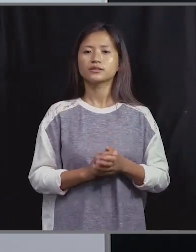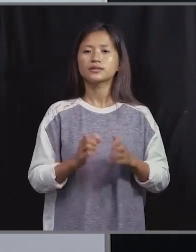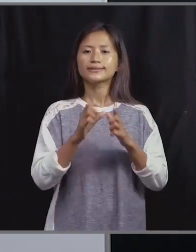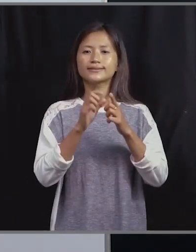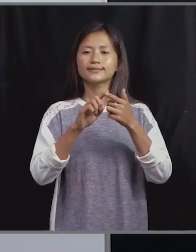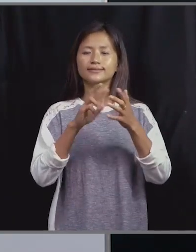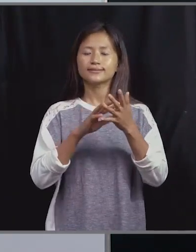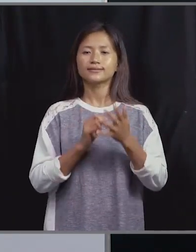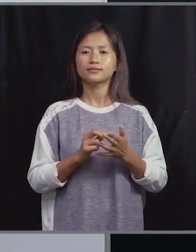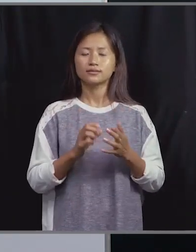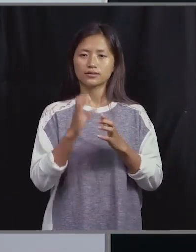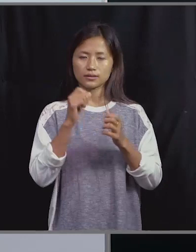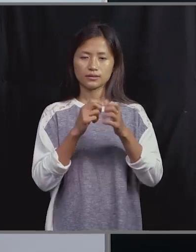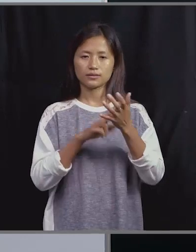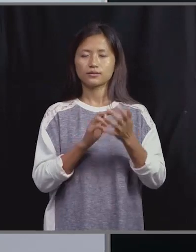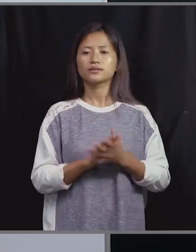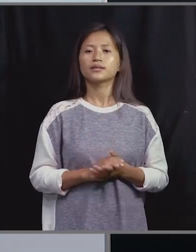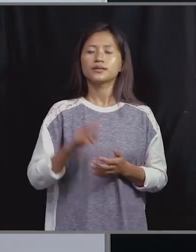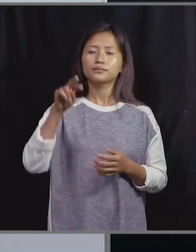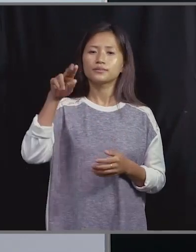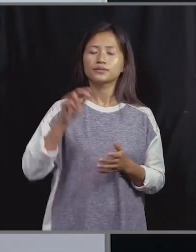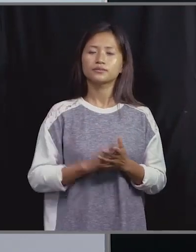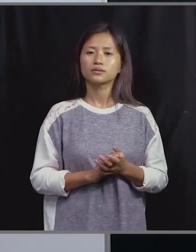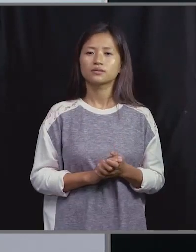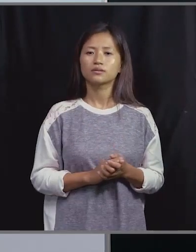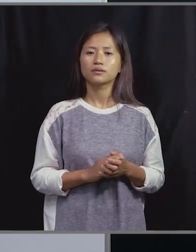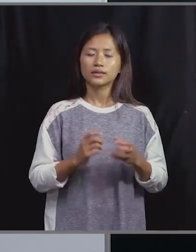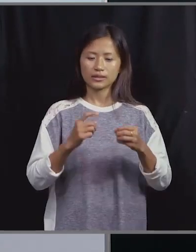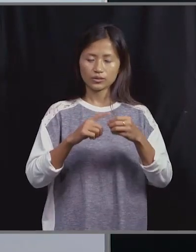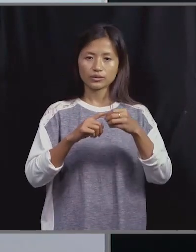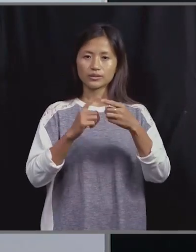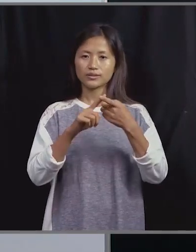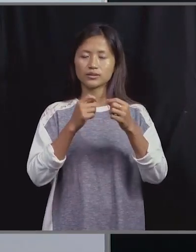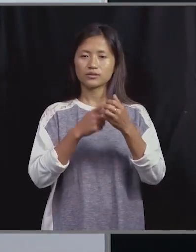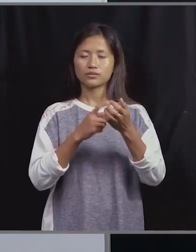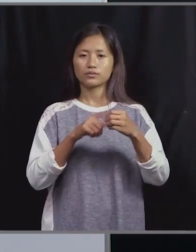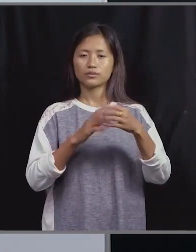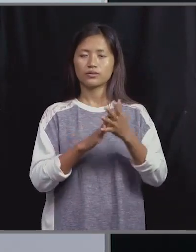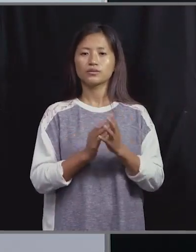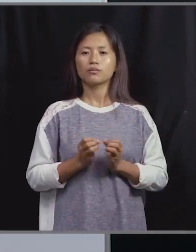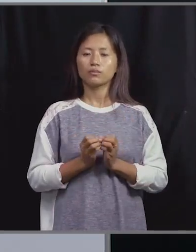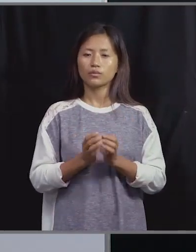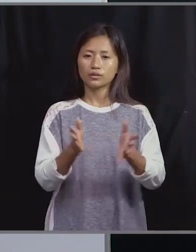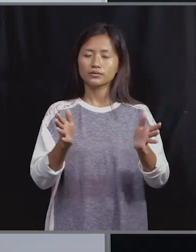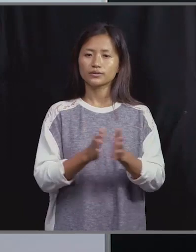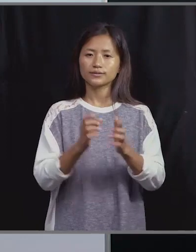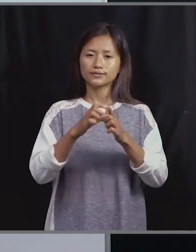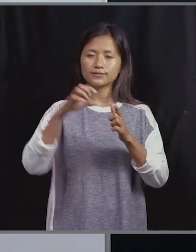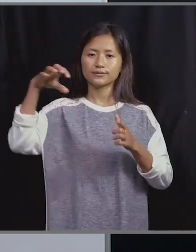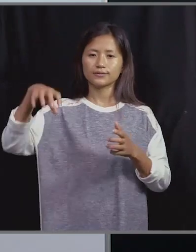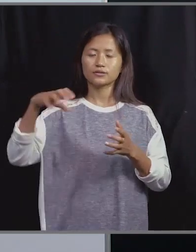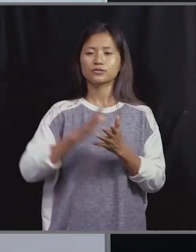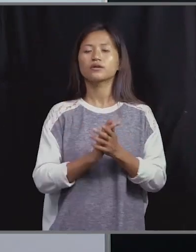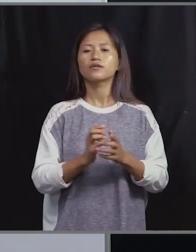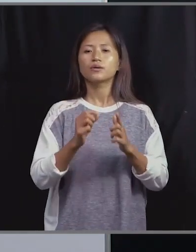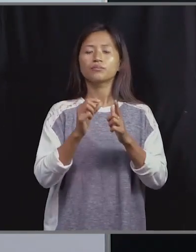riot, it means that the agrarian riot which broke out in the district of Buna